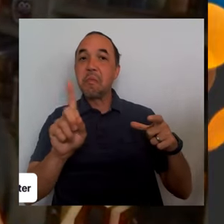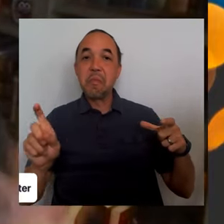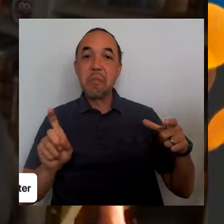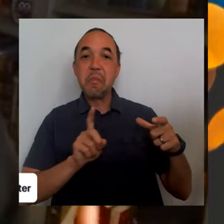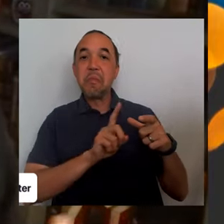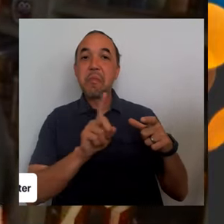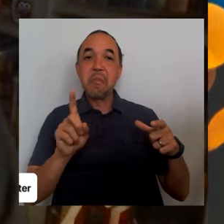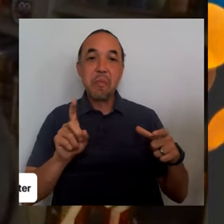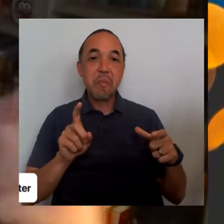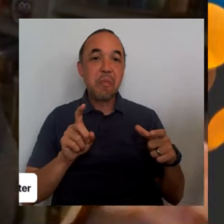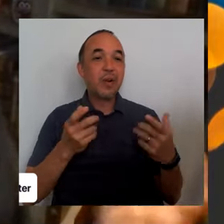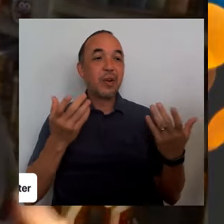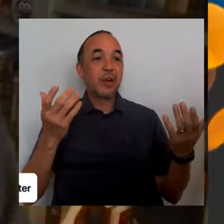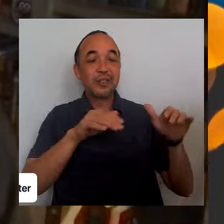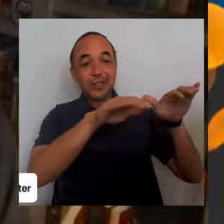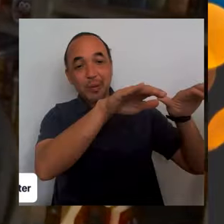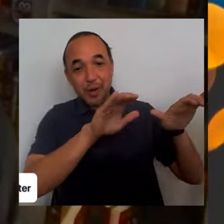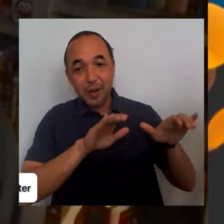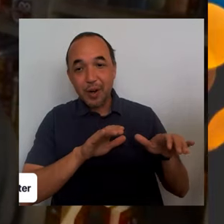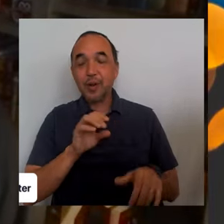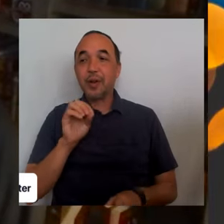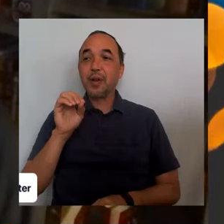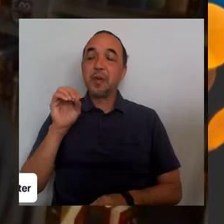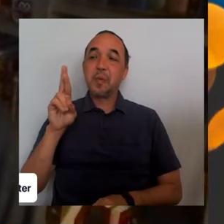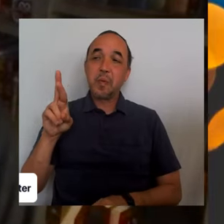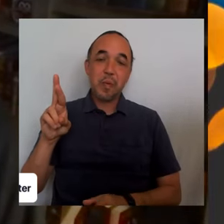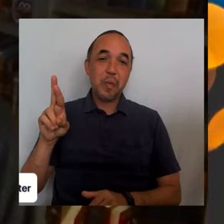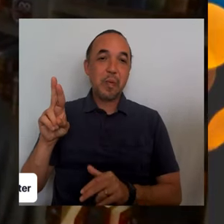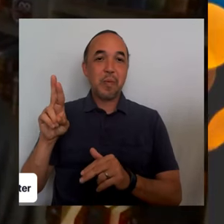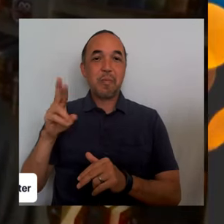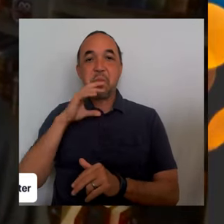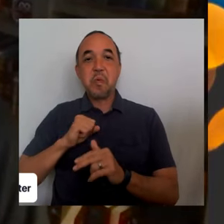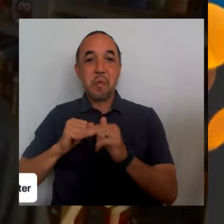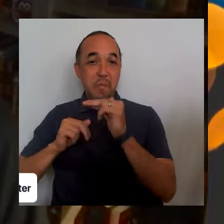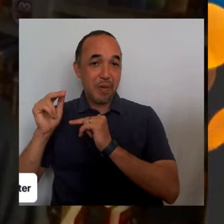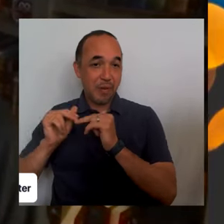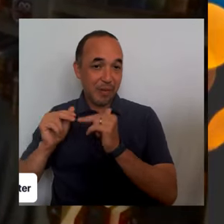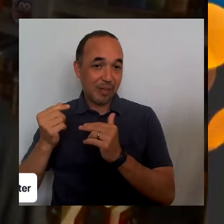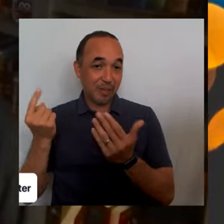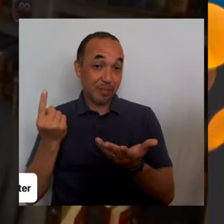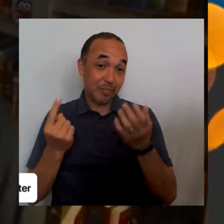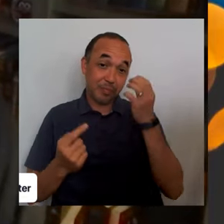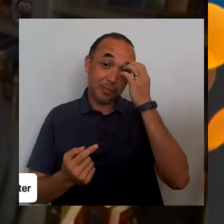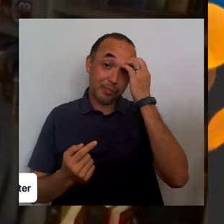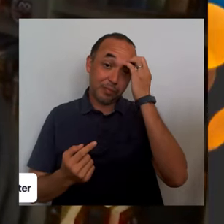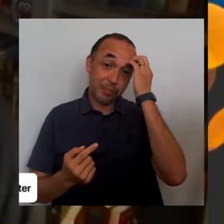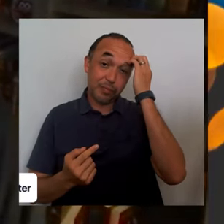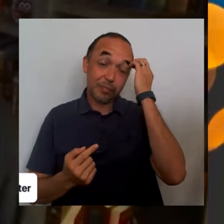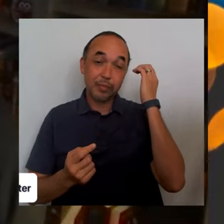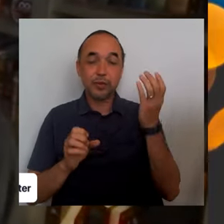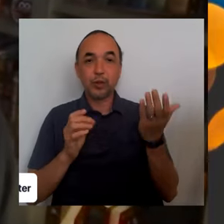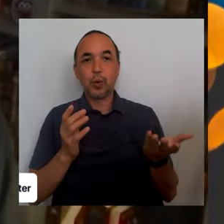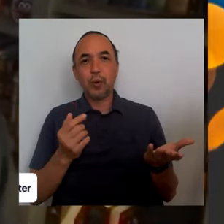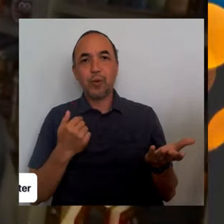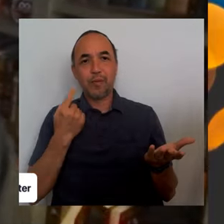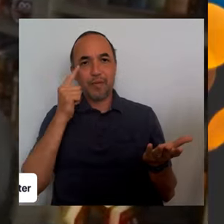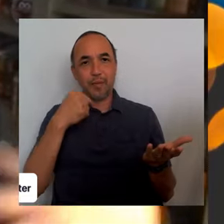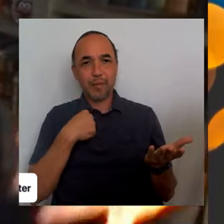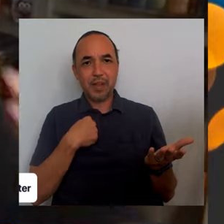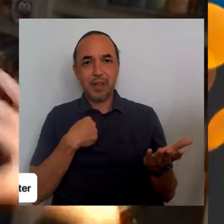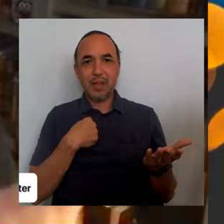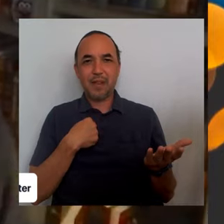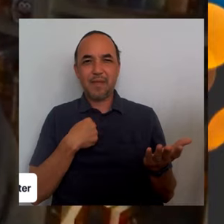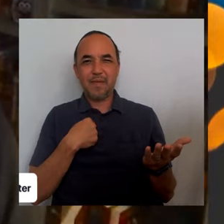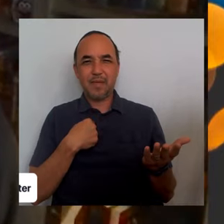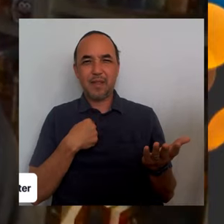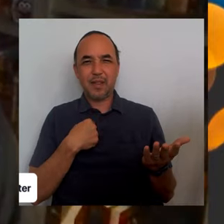graveyards or abandoned buildings or that sort of thing. So to me, I have a love and respect of like